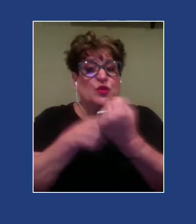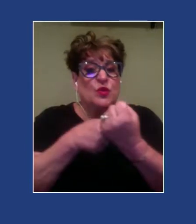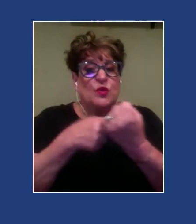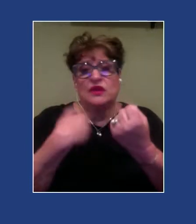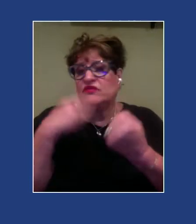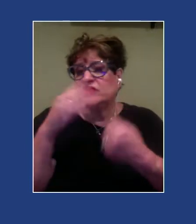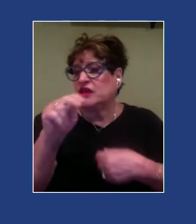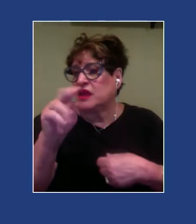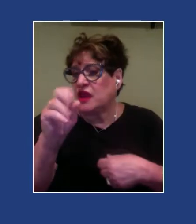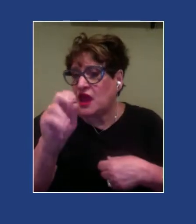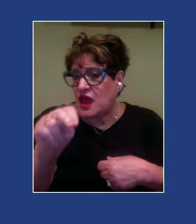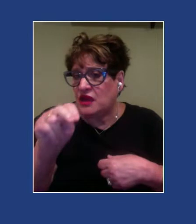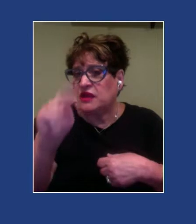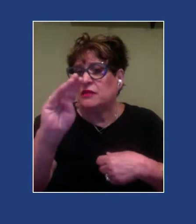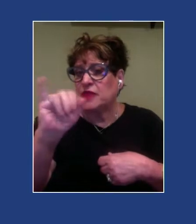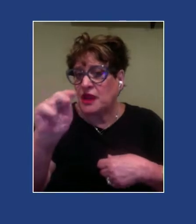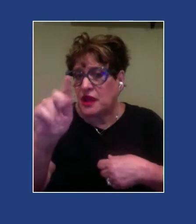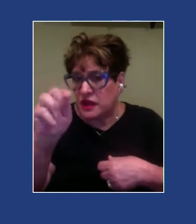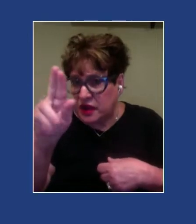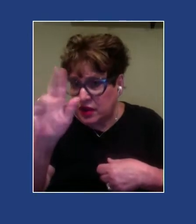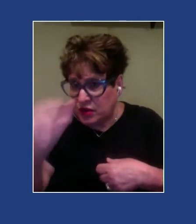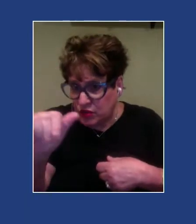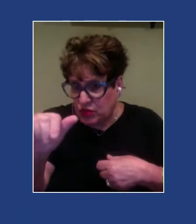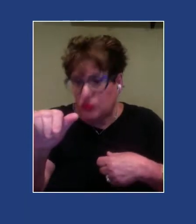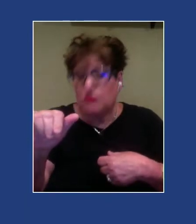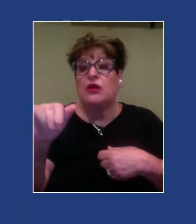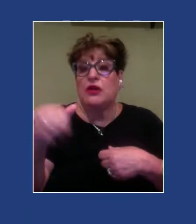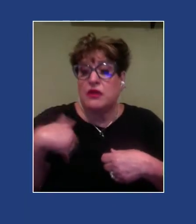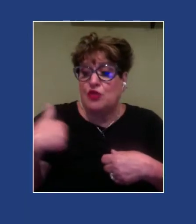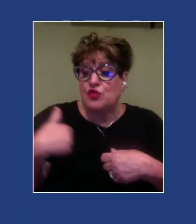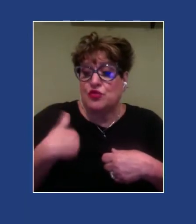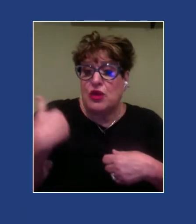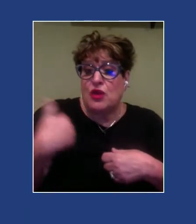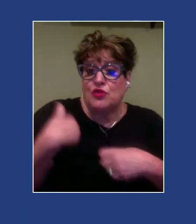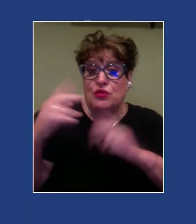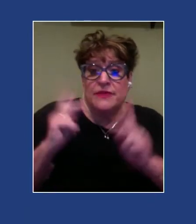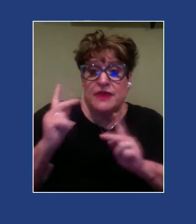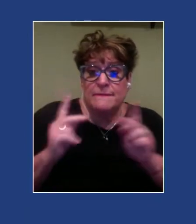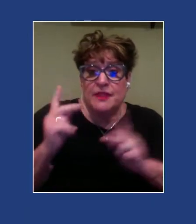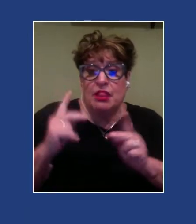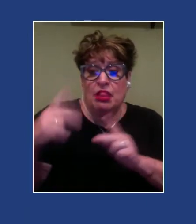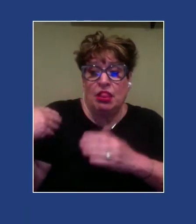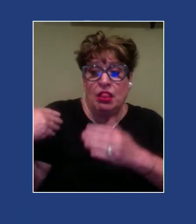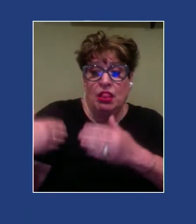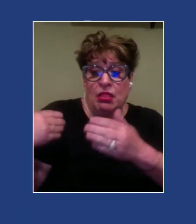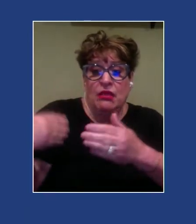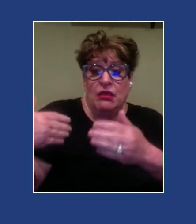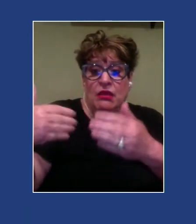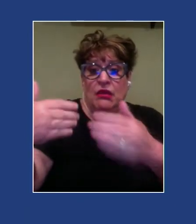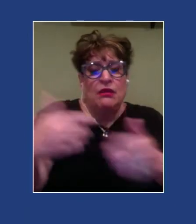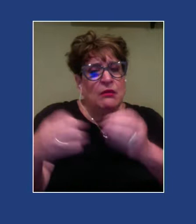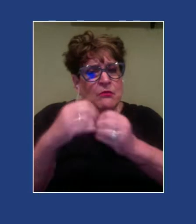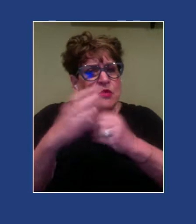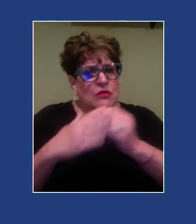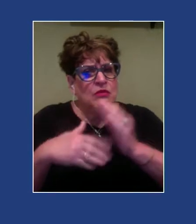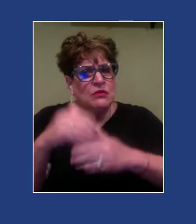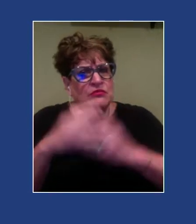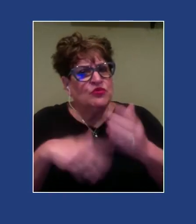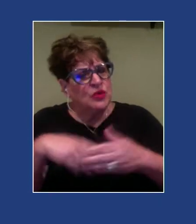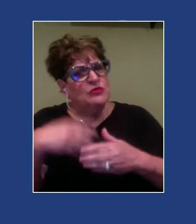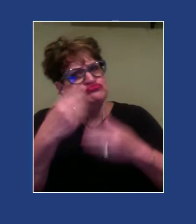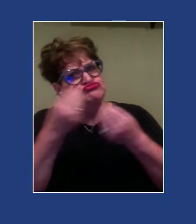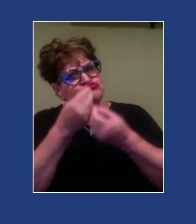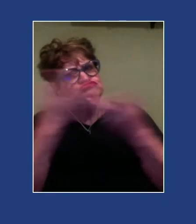gender identity. And as we look at younger and younger cohorts in the US, increasingly, more and more people are comfortable identifying in this way, which reflects